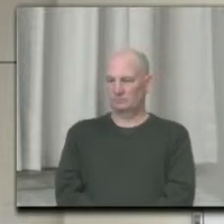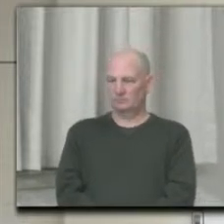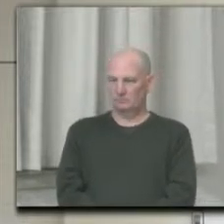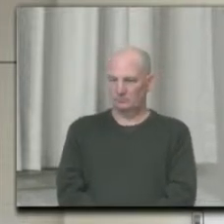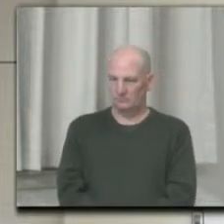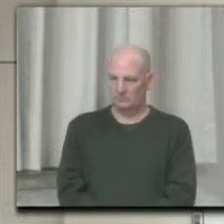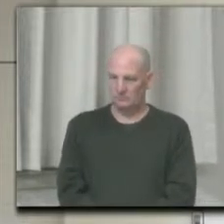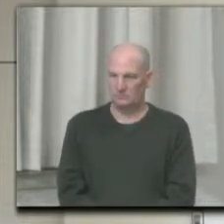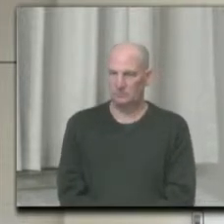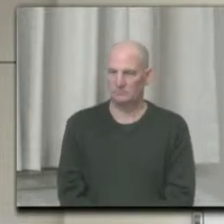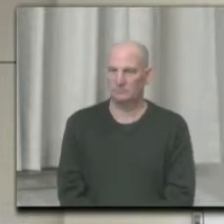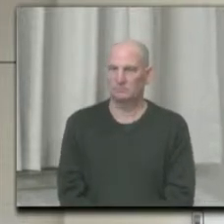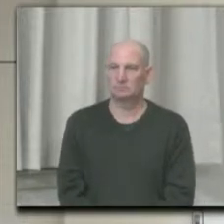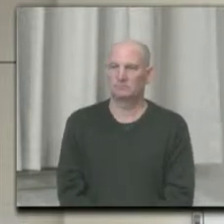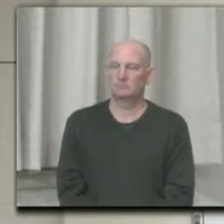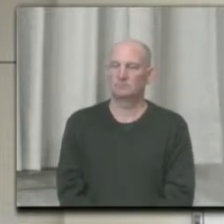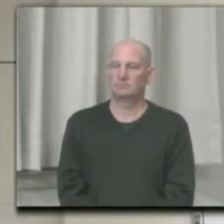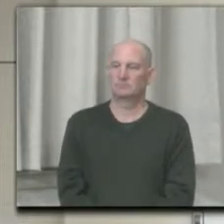And so,